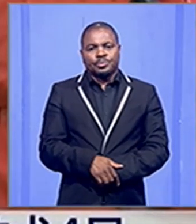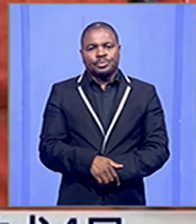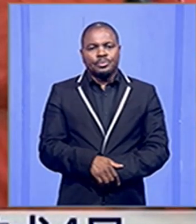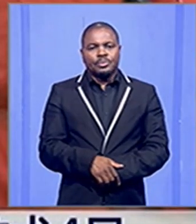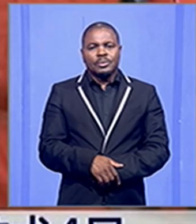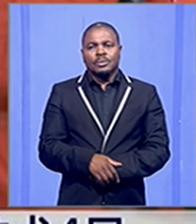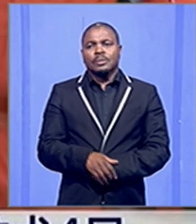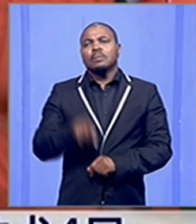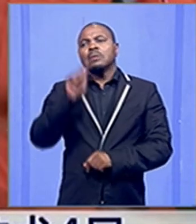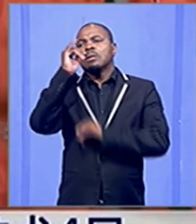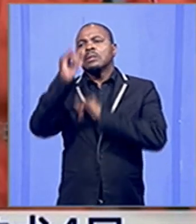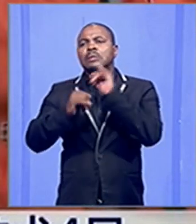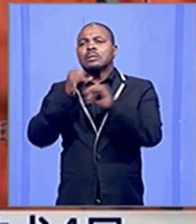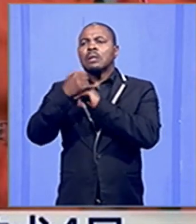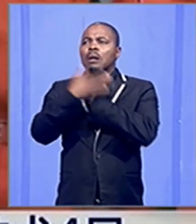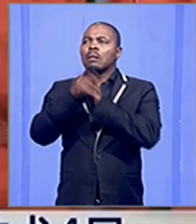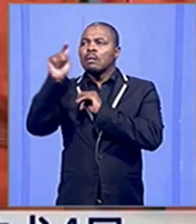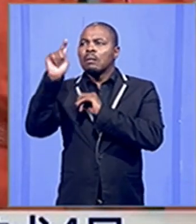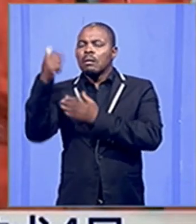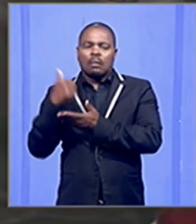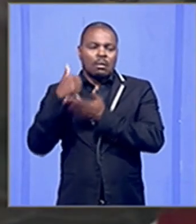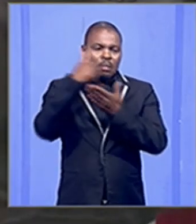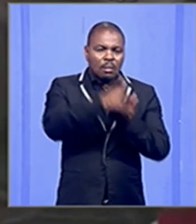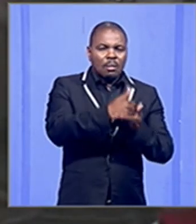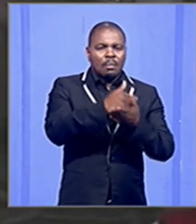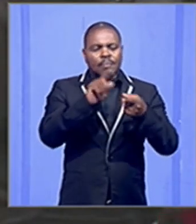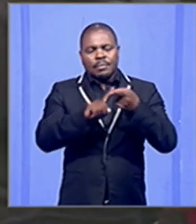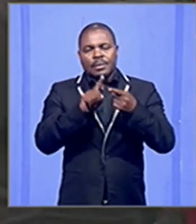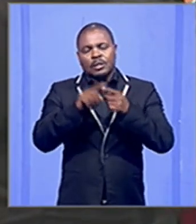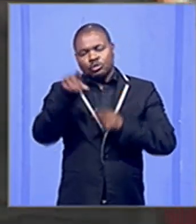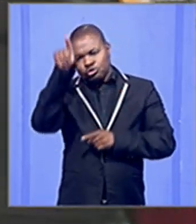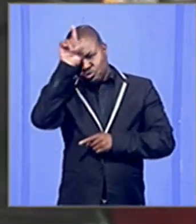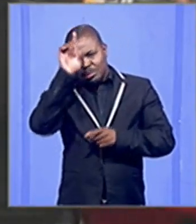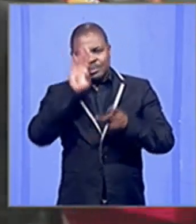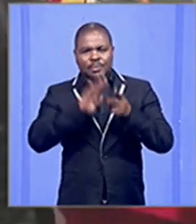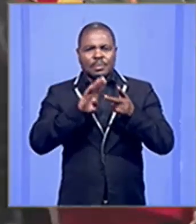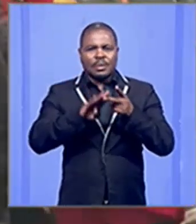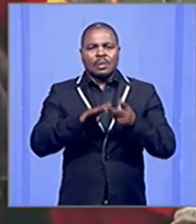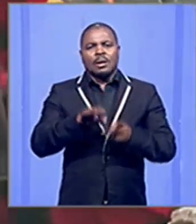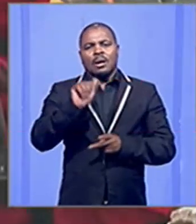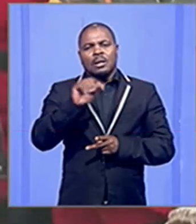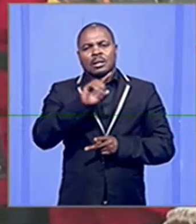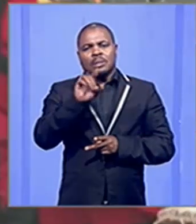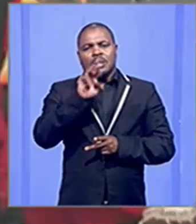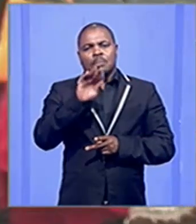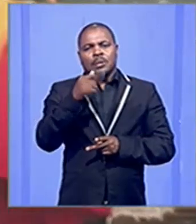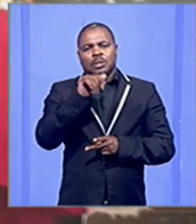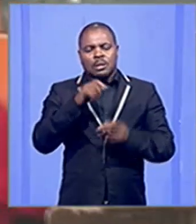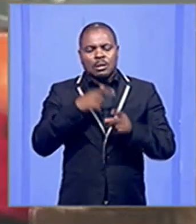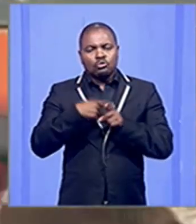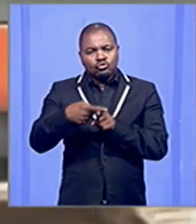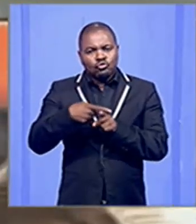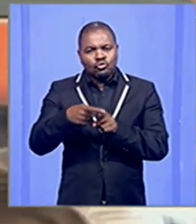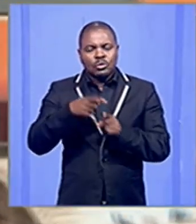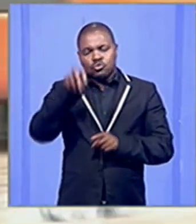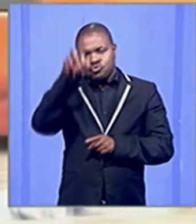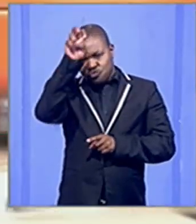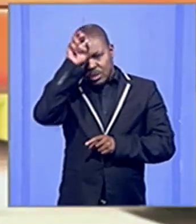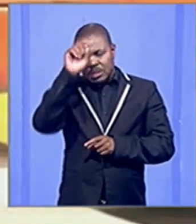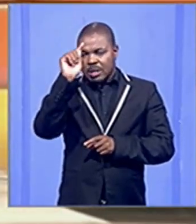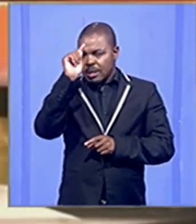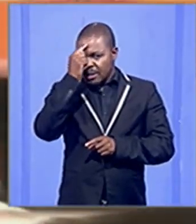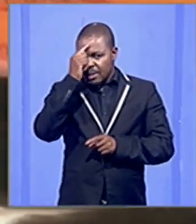Dithuso tse tswang dinaheng tse fapaneng tsa matjhaba tse kenyelletsang Germany, Azerbaijan, Greece, Russia, India